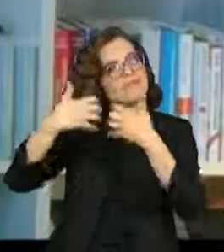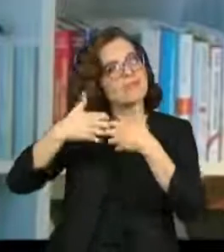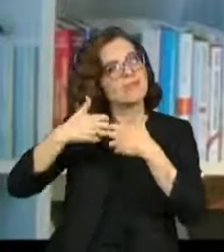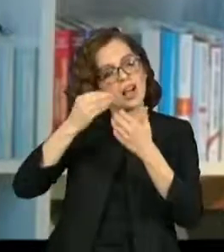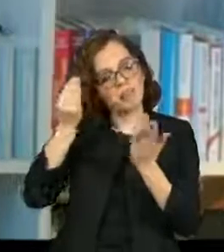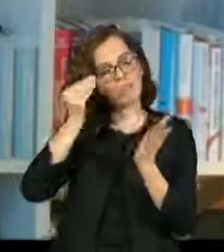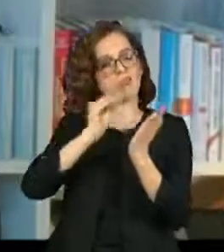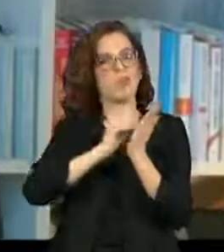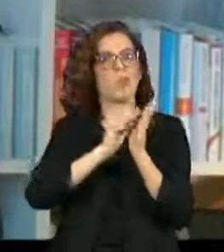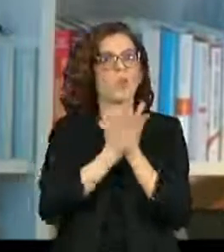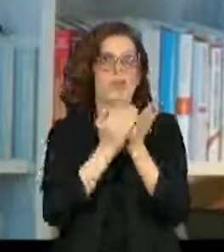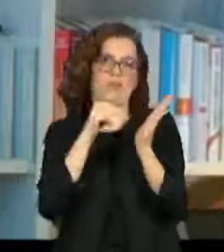reflected in the book. us, and to Where I'm getting Okay, Right, yeah. Obrigado.